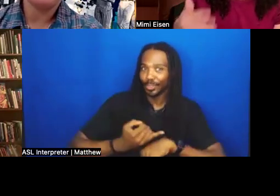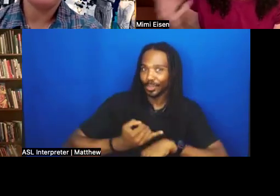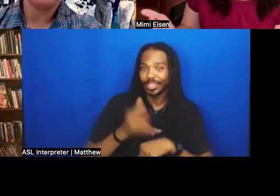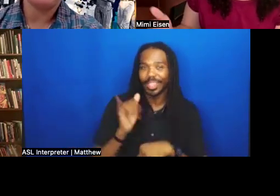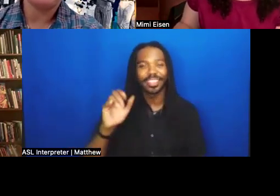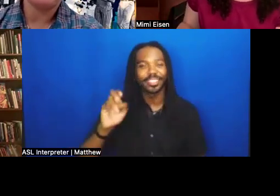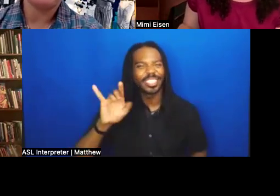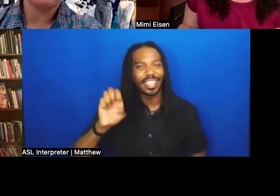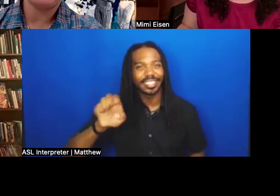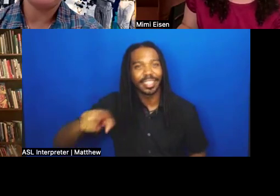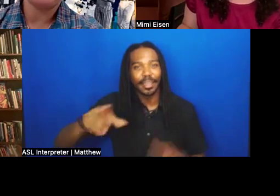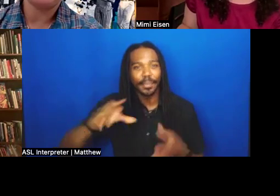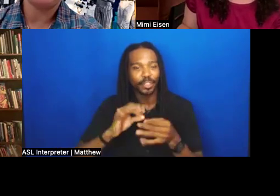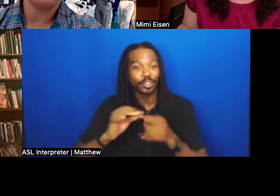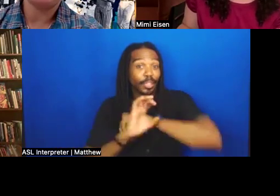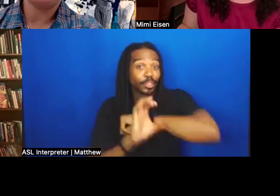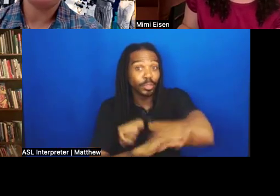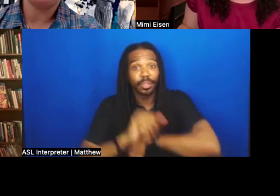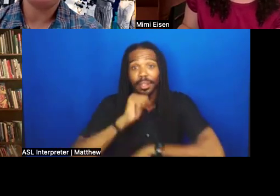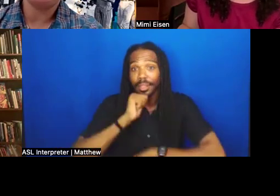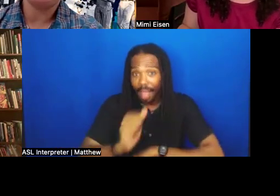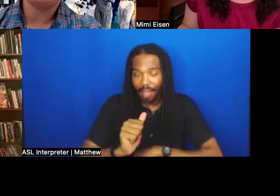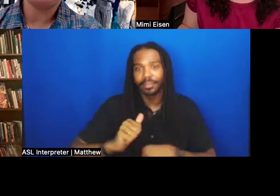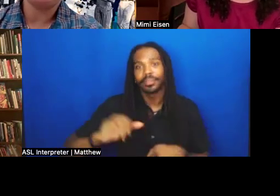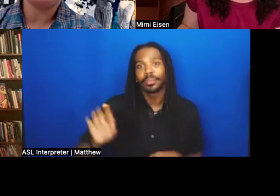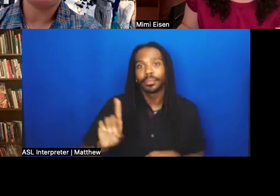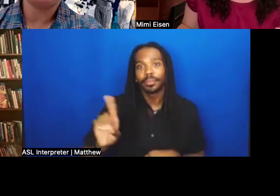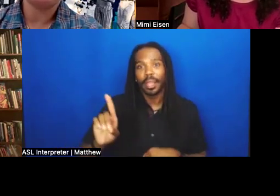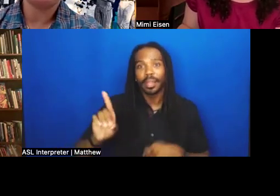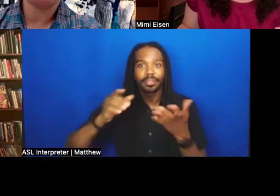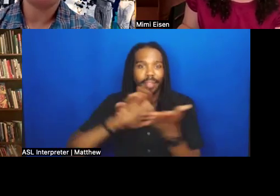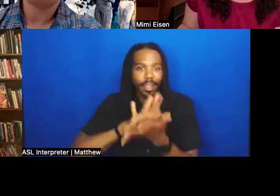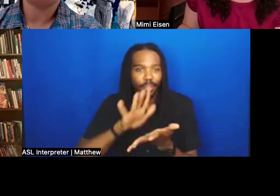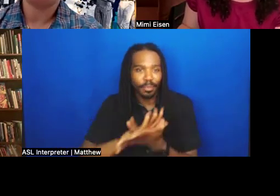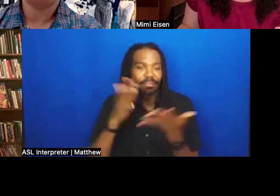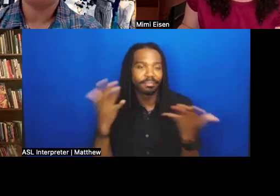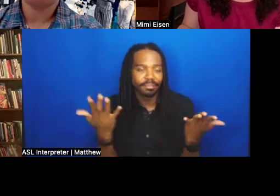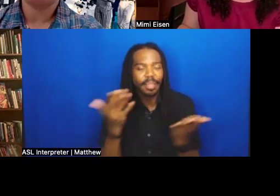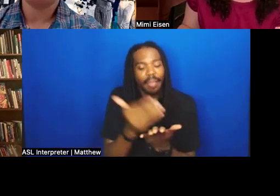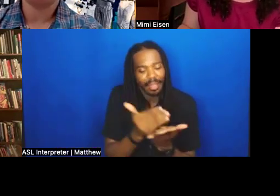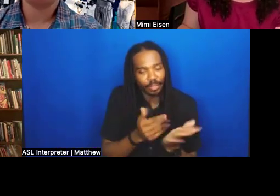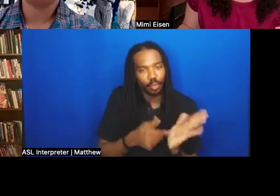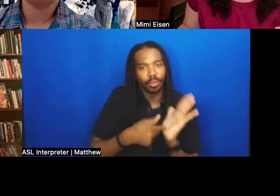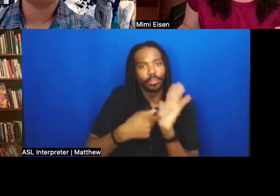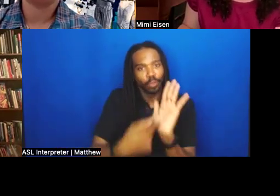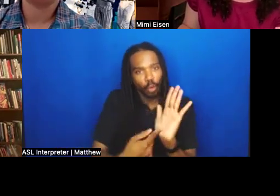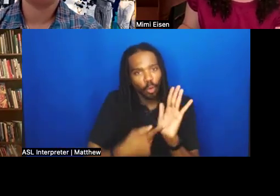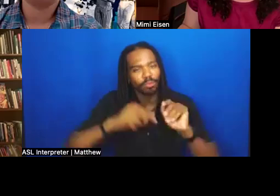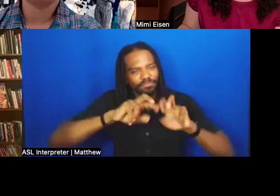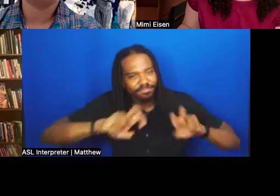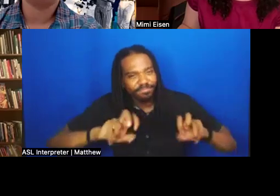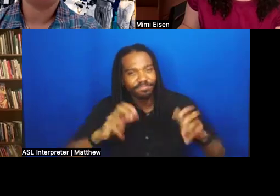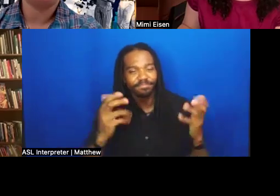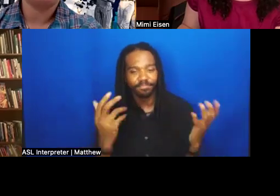And Jesse's lesson and other resources where we can examine some of those things help explain some of what we're seeing